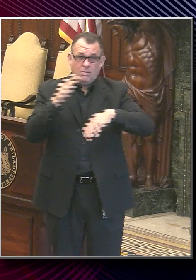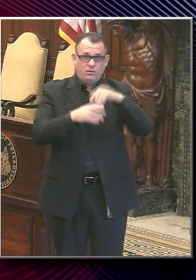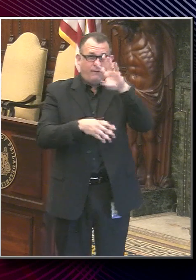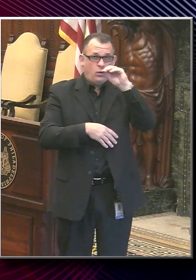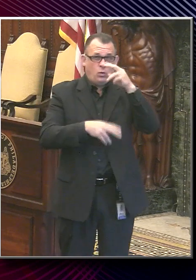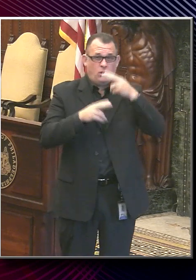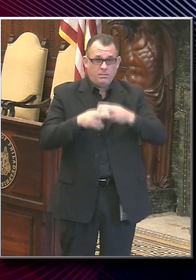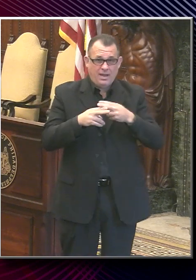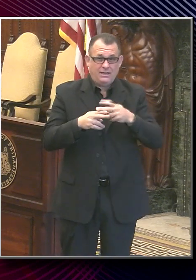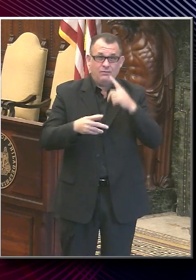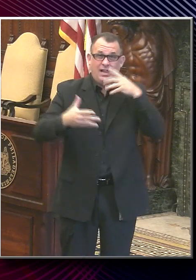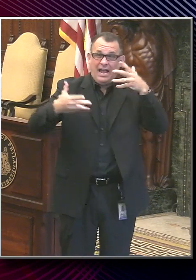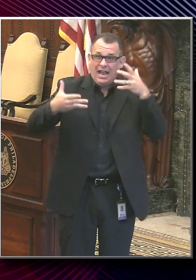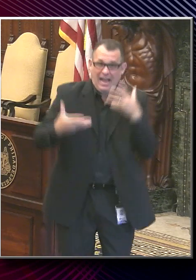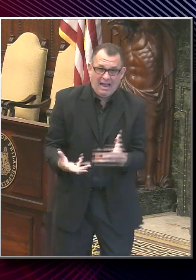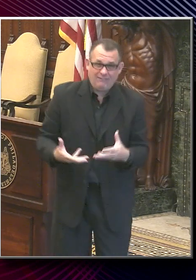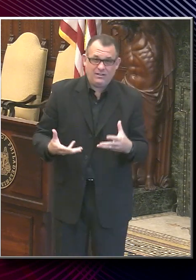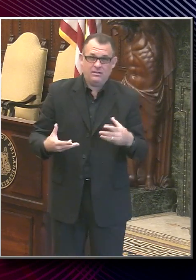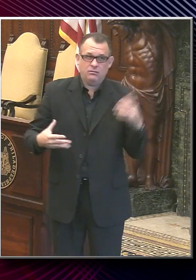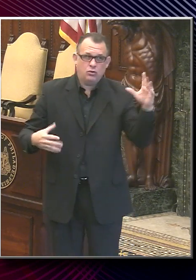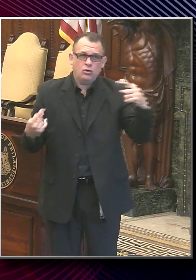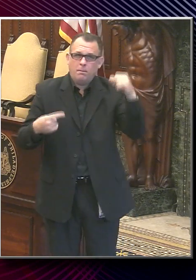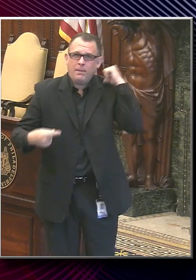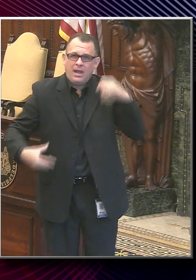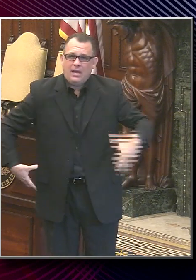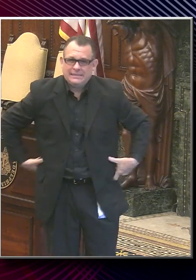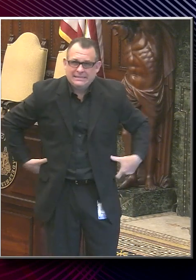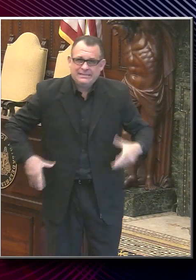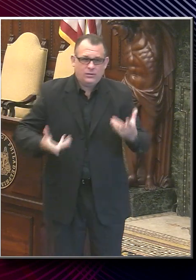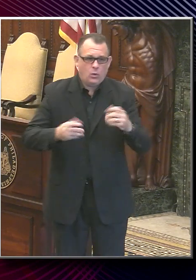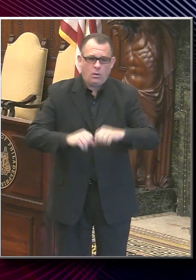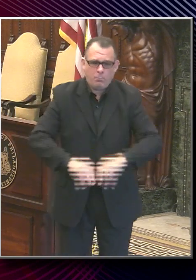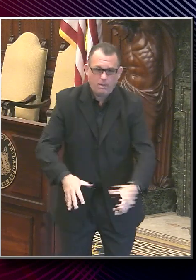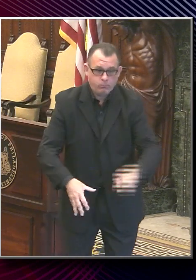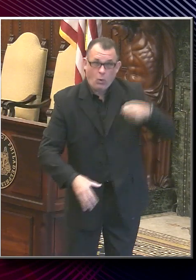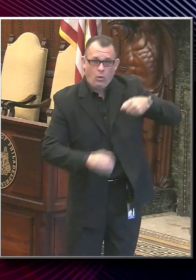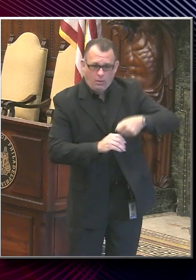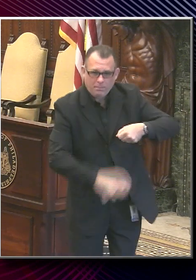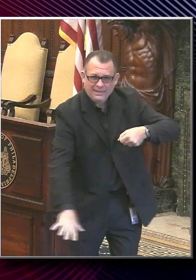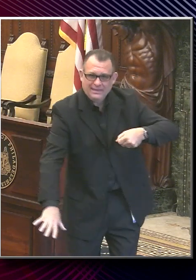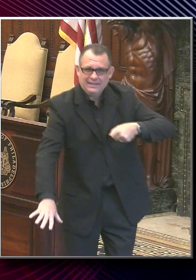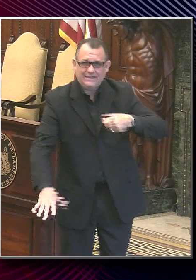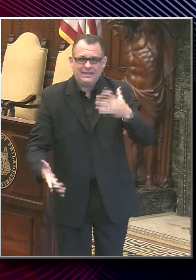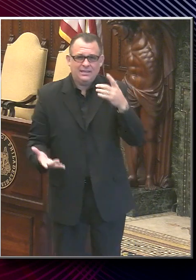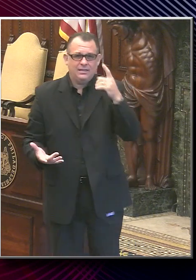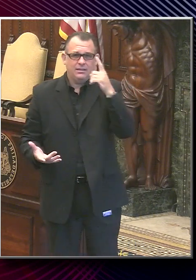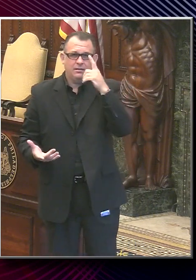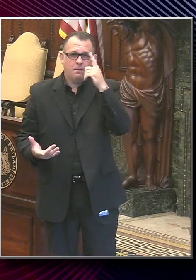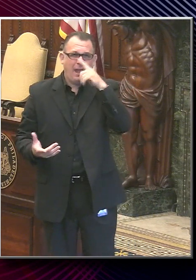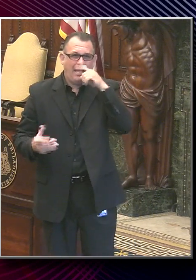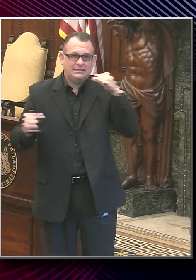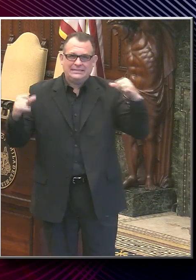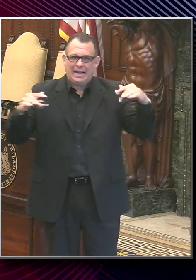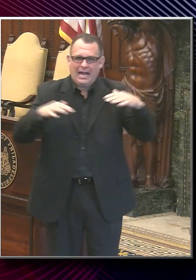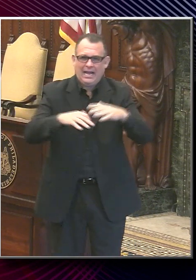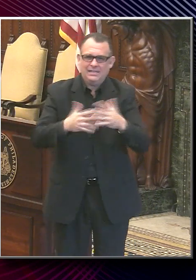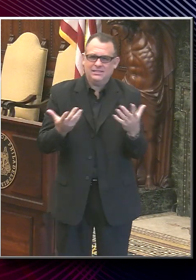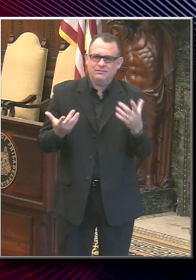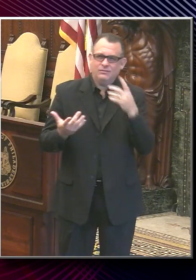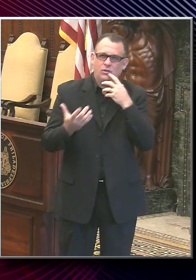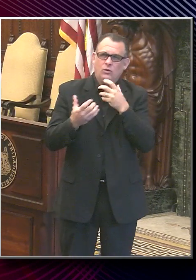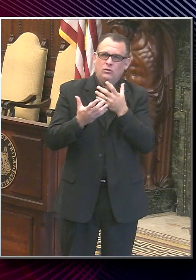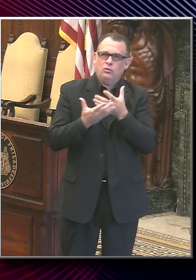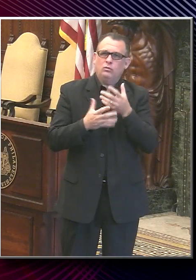to sanitation workers, break open and cause litter conditions, and cause garbage collection delays. Hold off